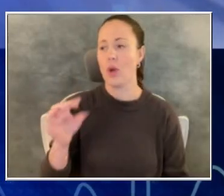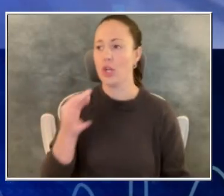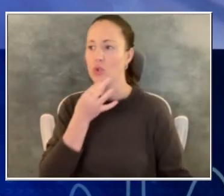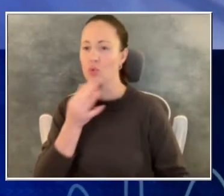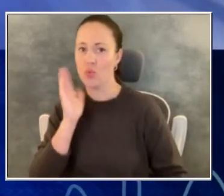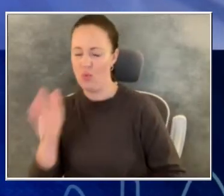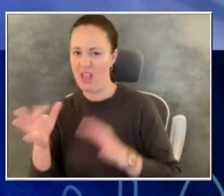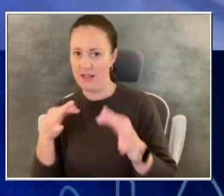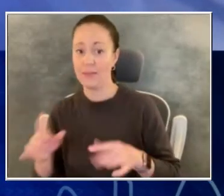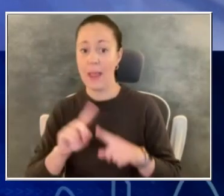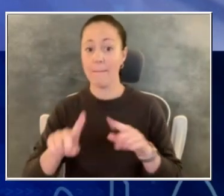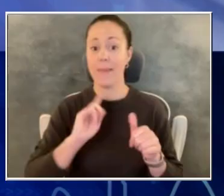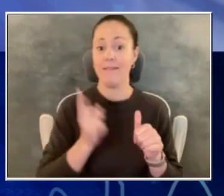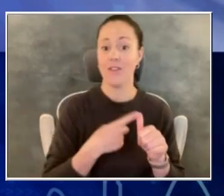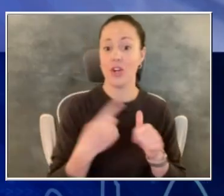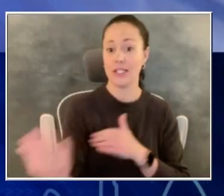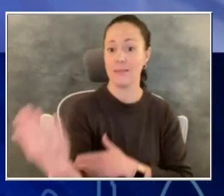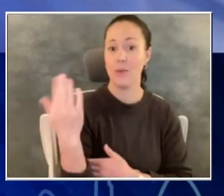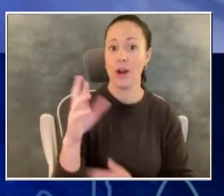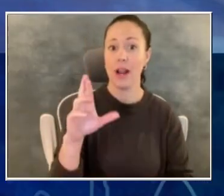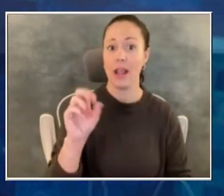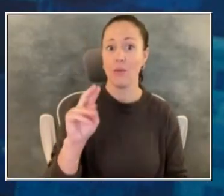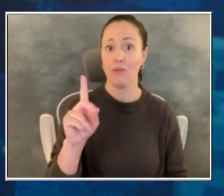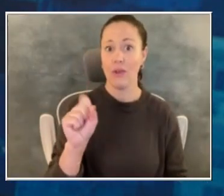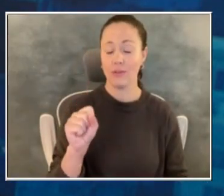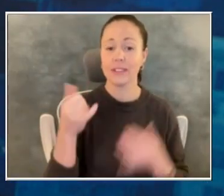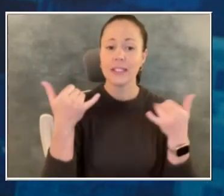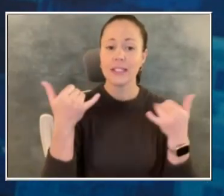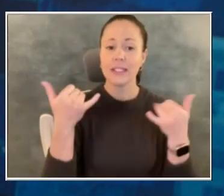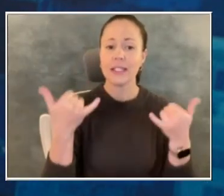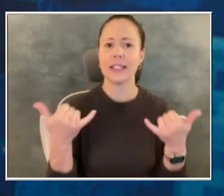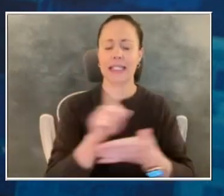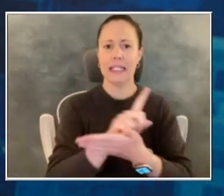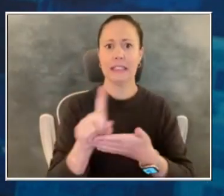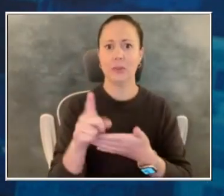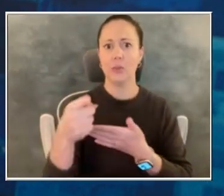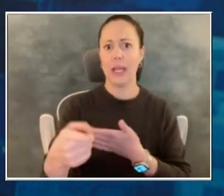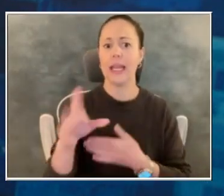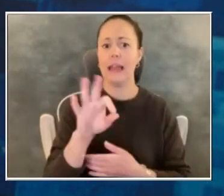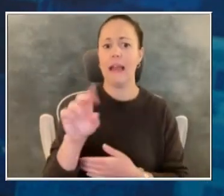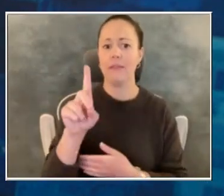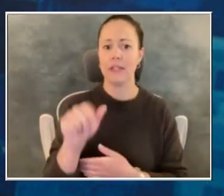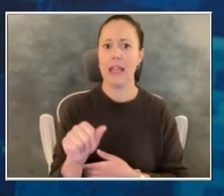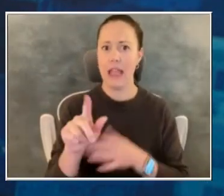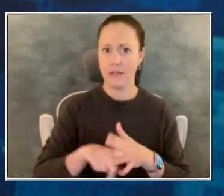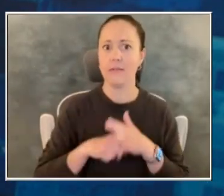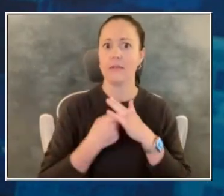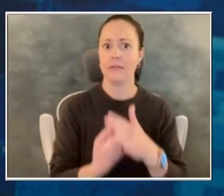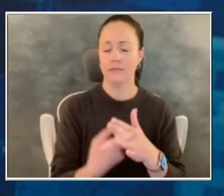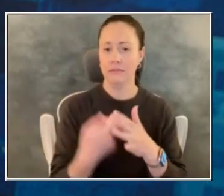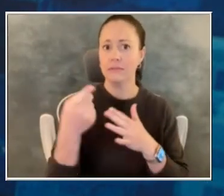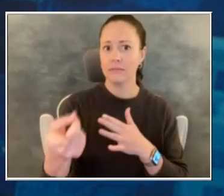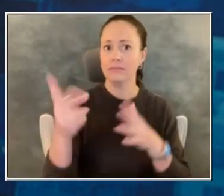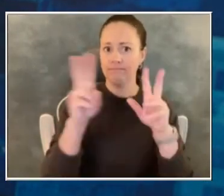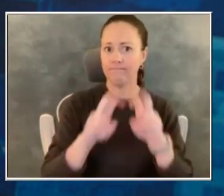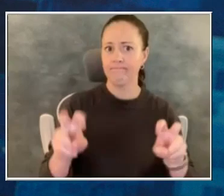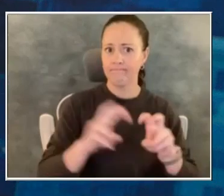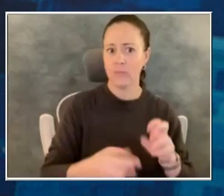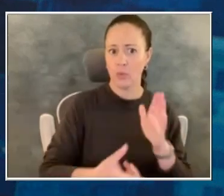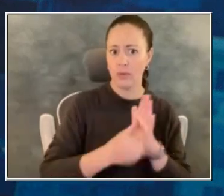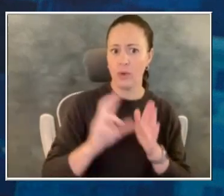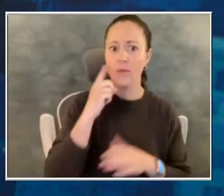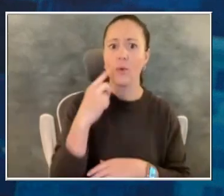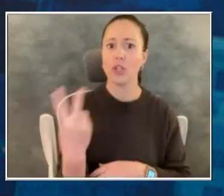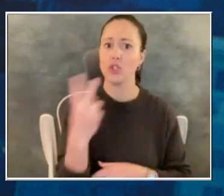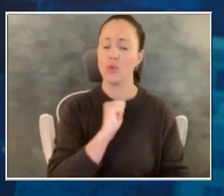rounds. This week, the FDA launched a safety review of 2 approved RSV drugs for infants. There have